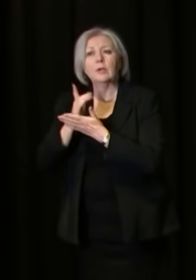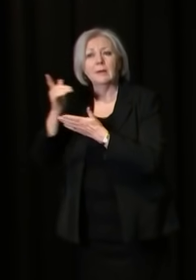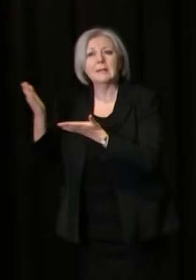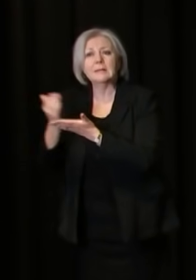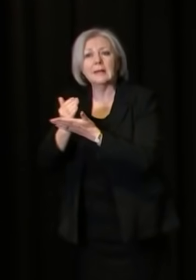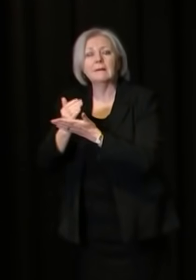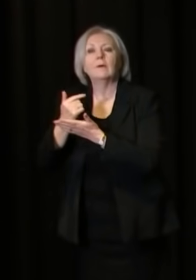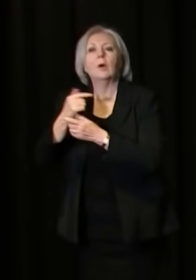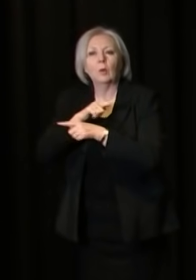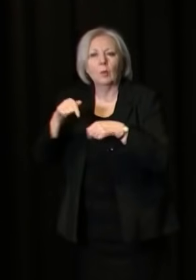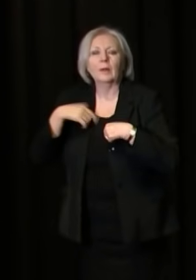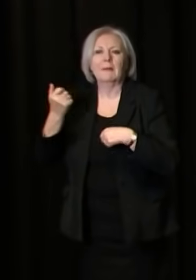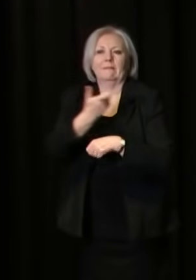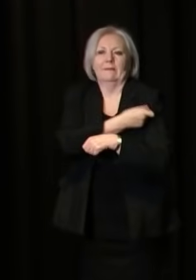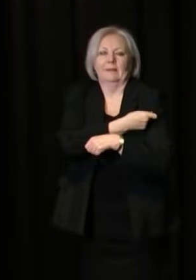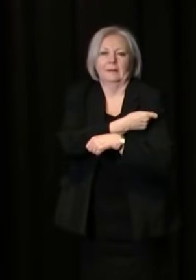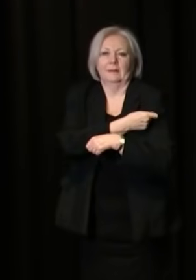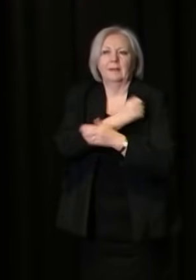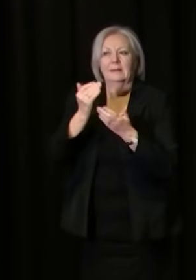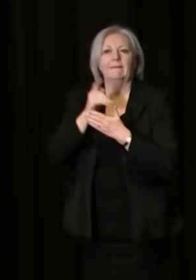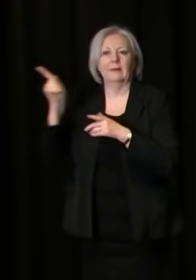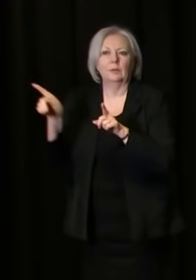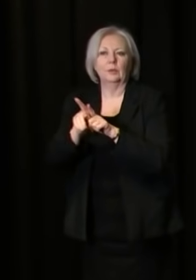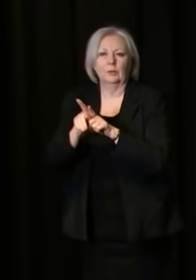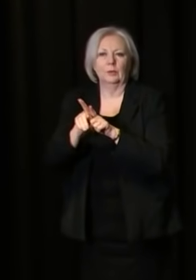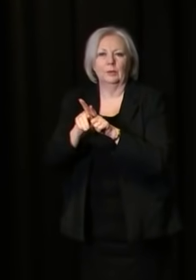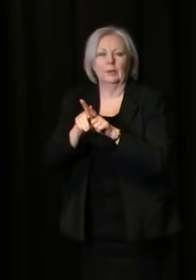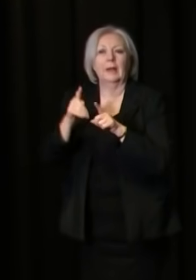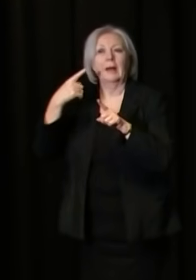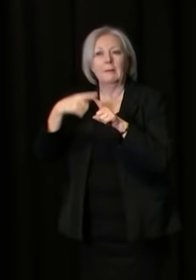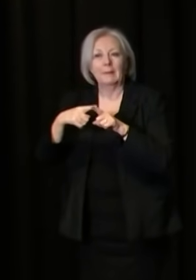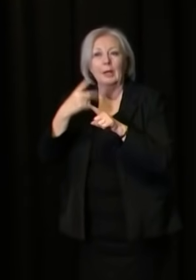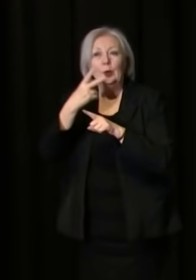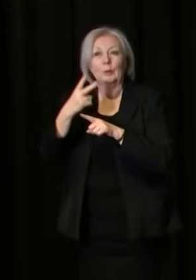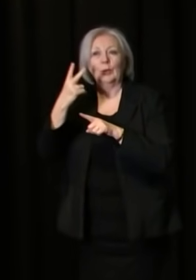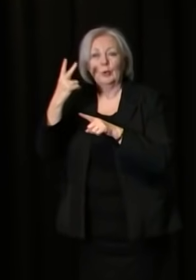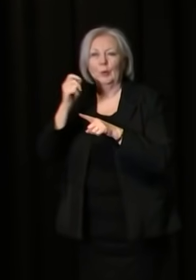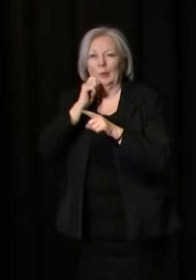as we reopen and look forward to a safe 2022 and beyond. Thank you.